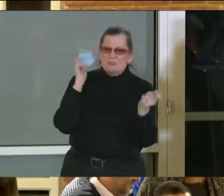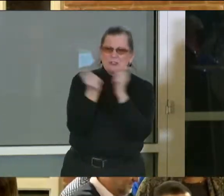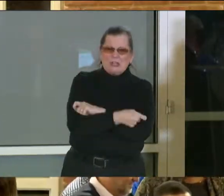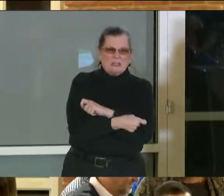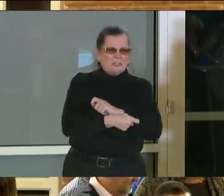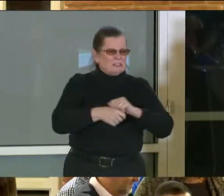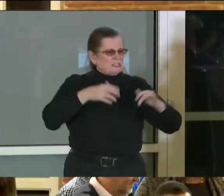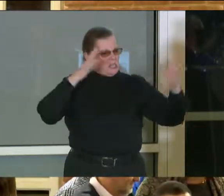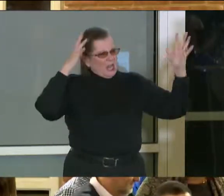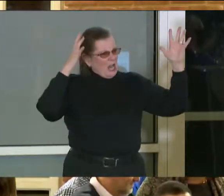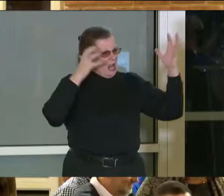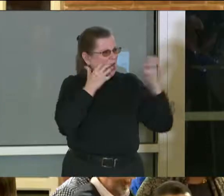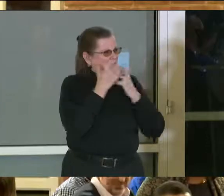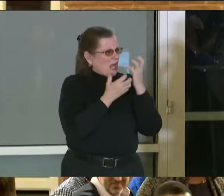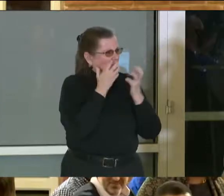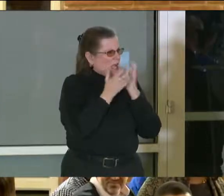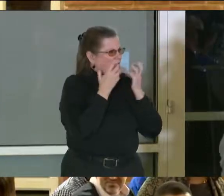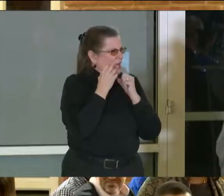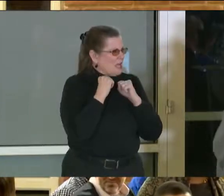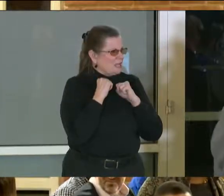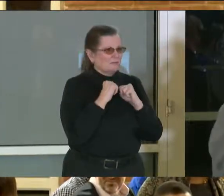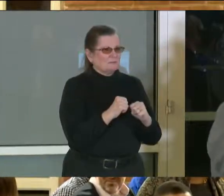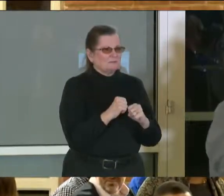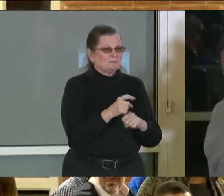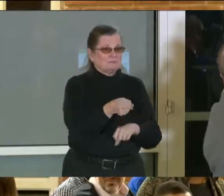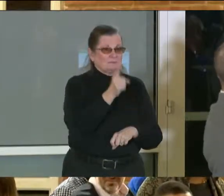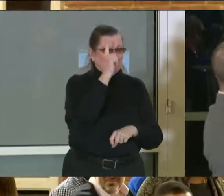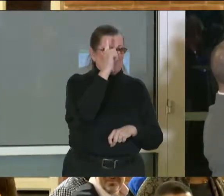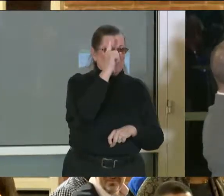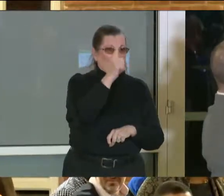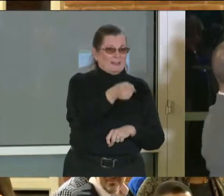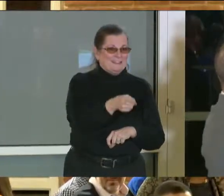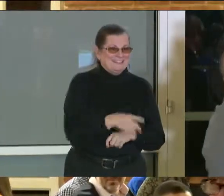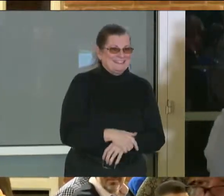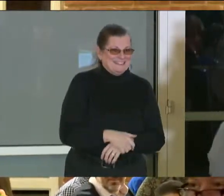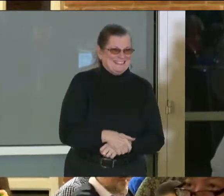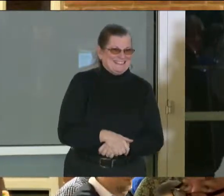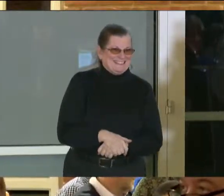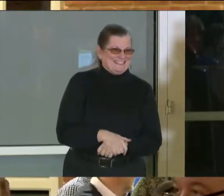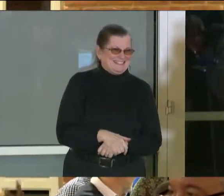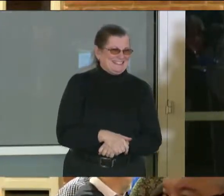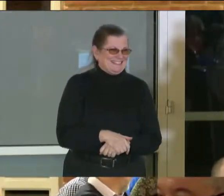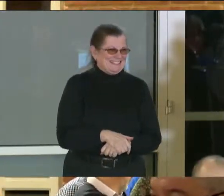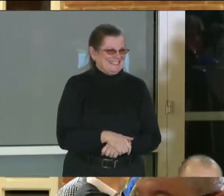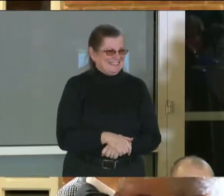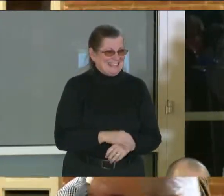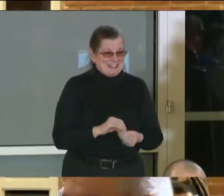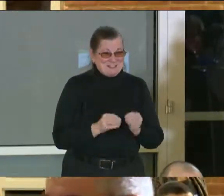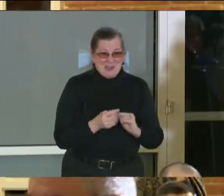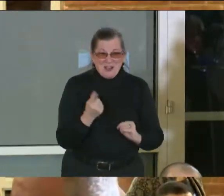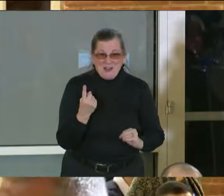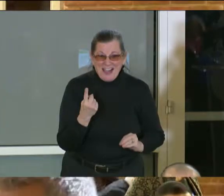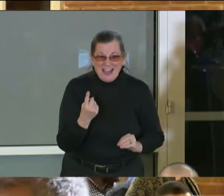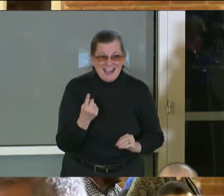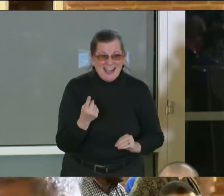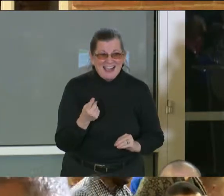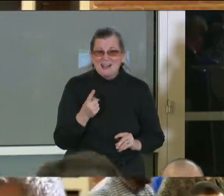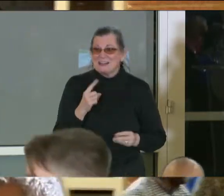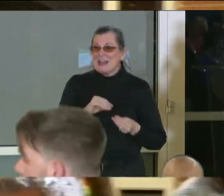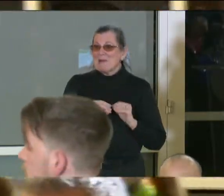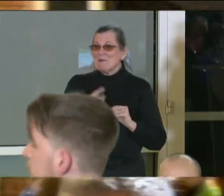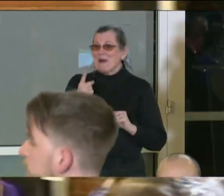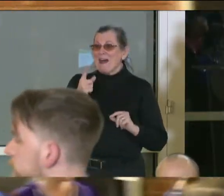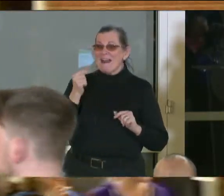All right, let's call on the table next. We got some tables. Table 1. Table 1 up in the